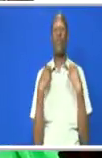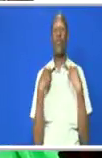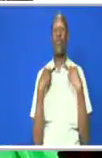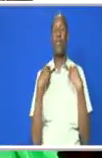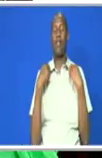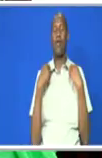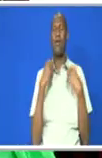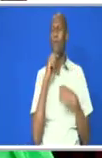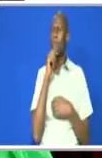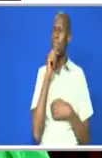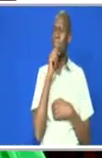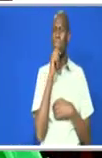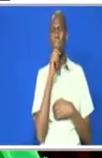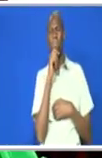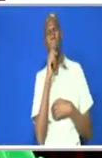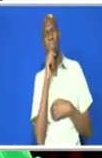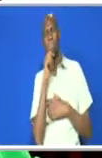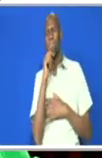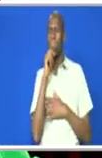And she's wondering,